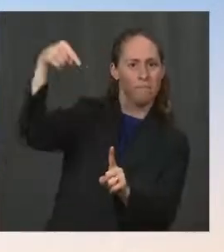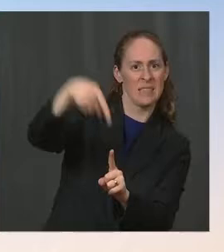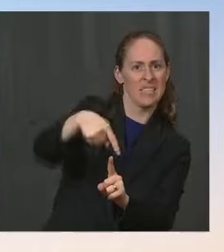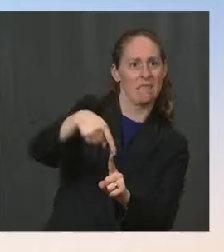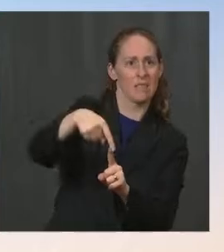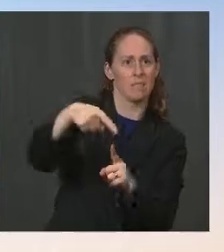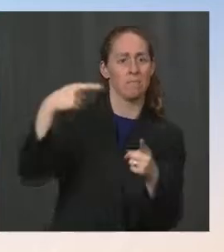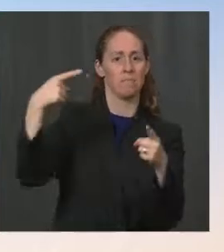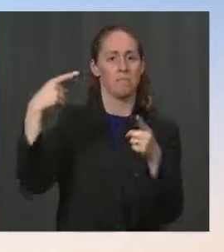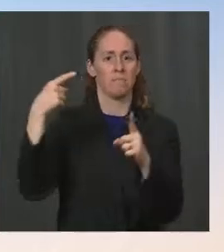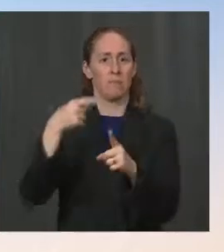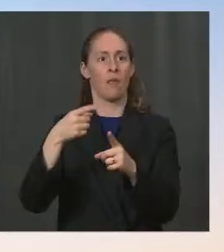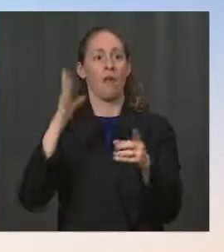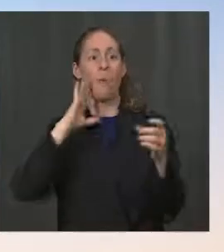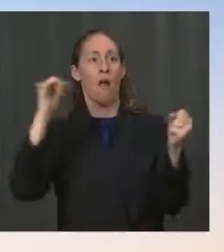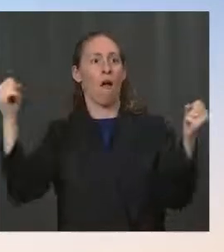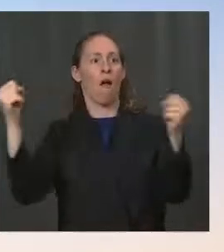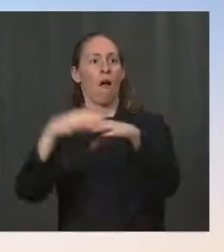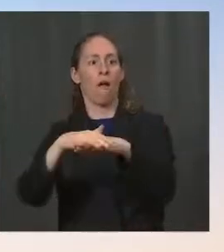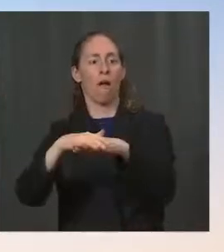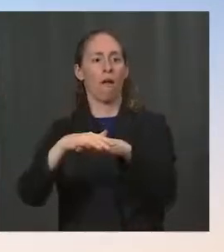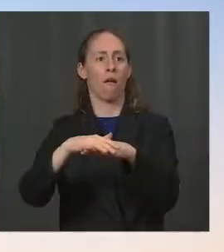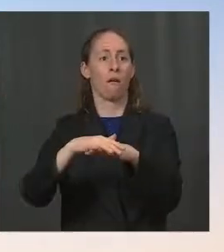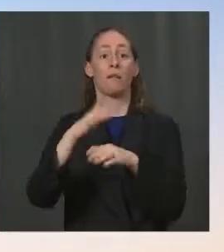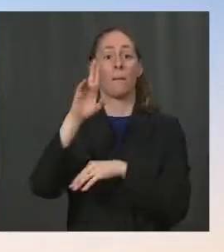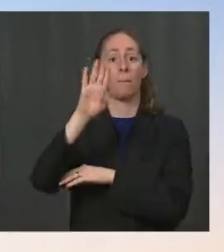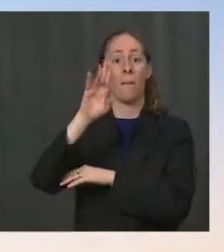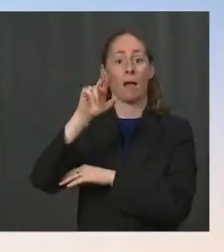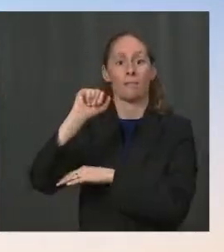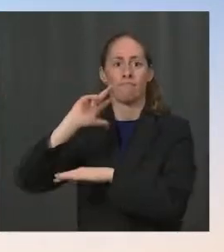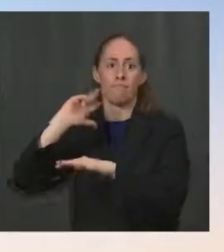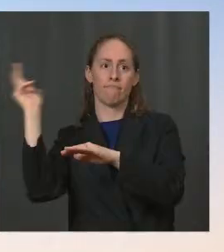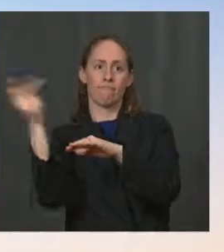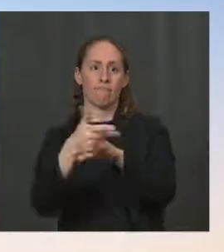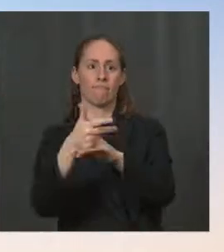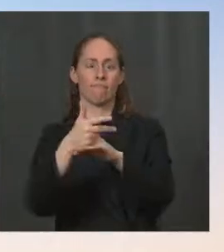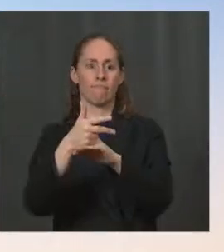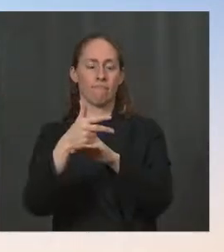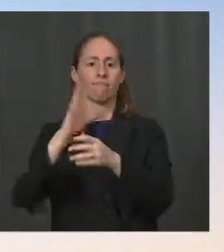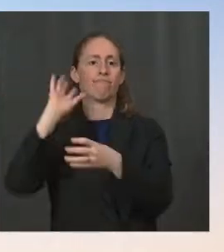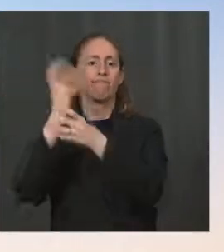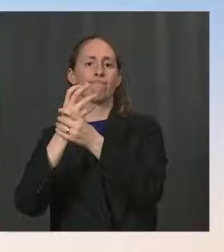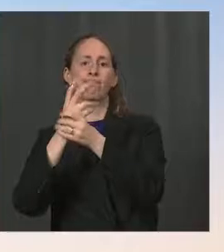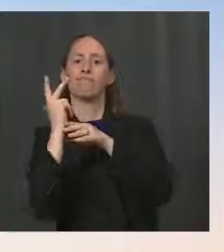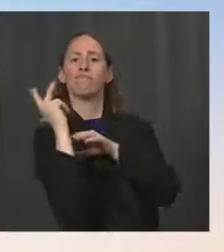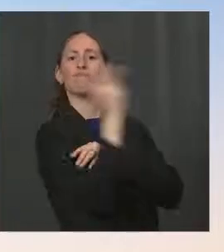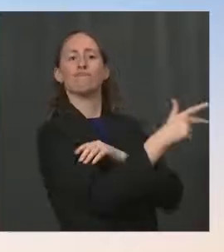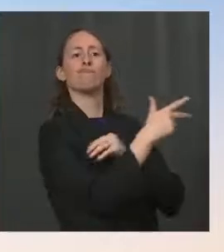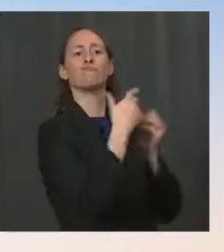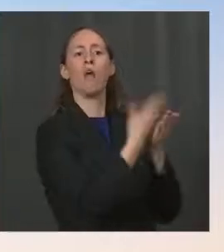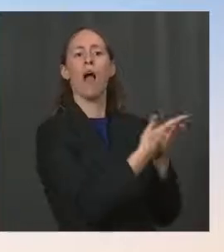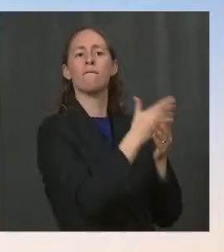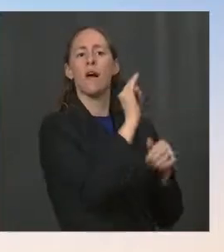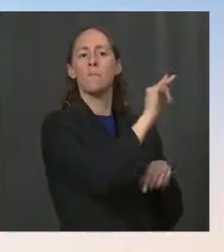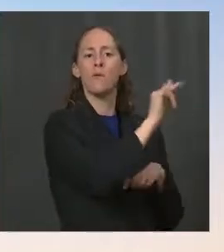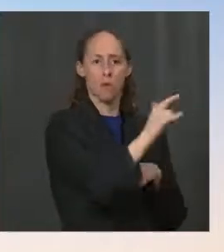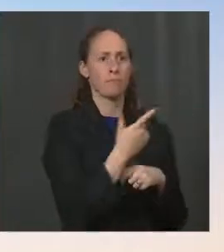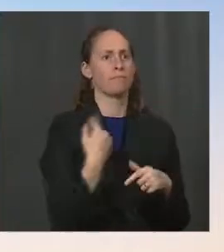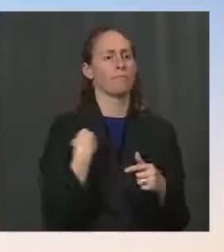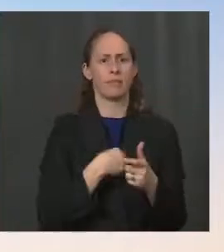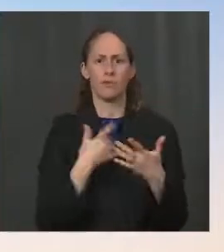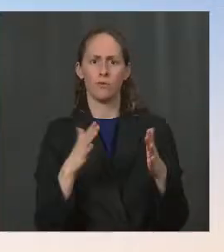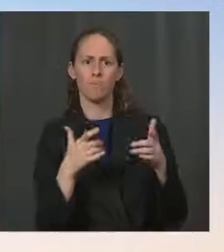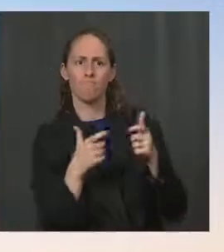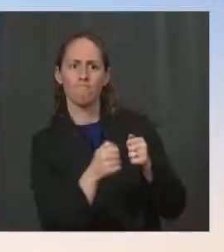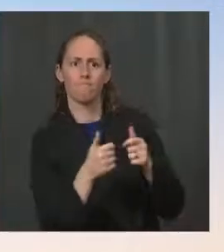we would either bus them into the airport in convoys or escort people on foot. We offered multiple opportunities for each of these muster points at